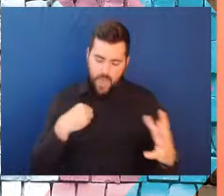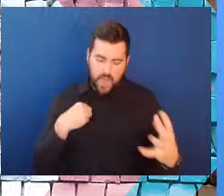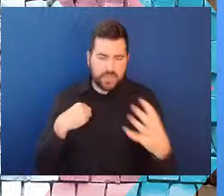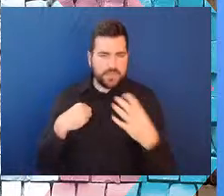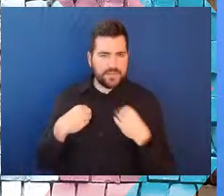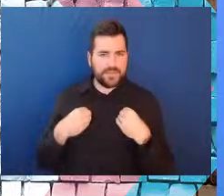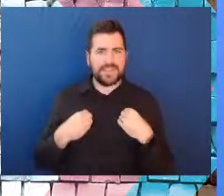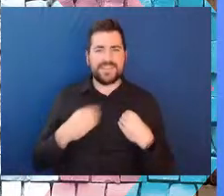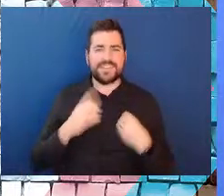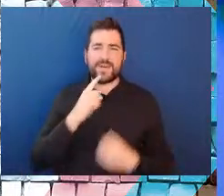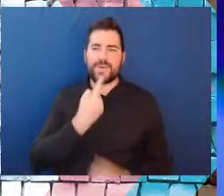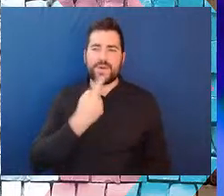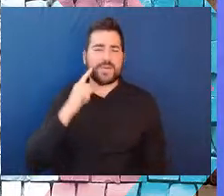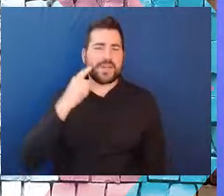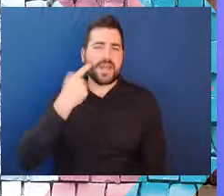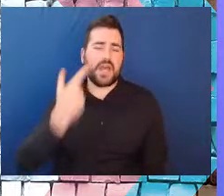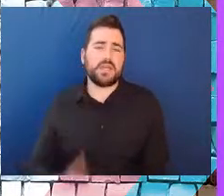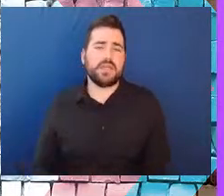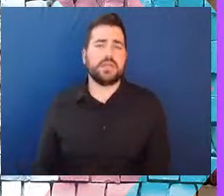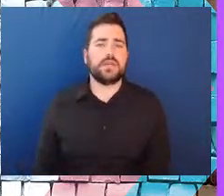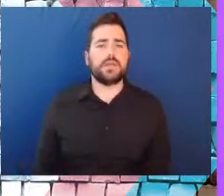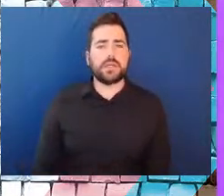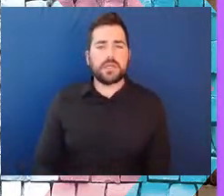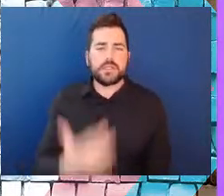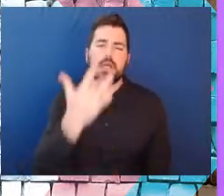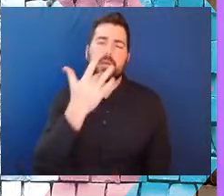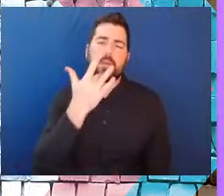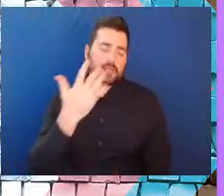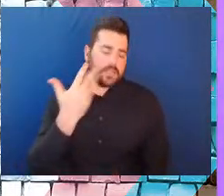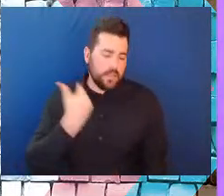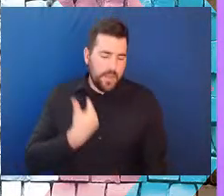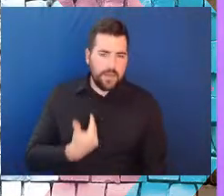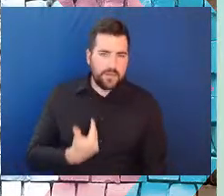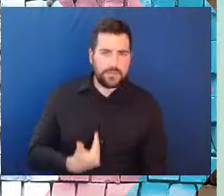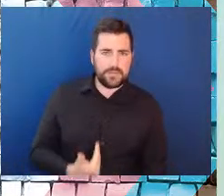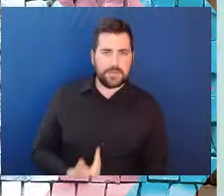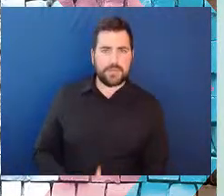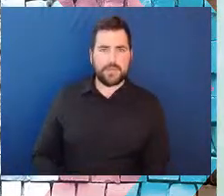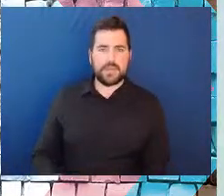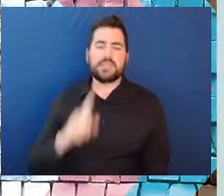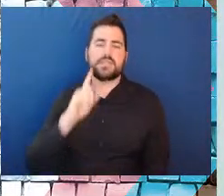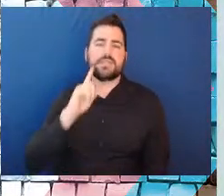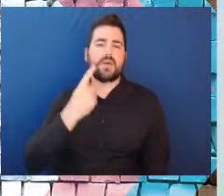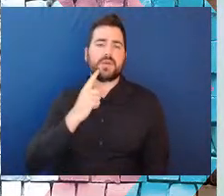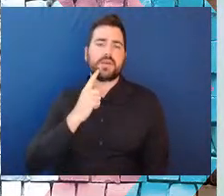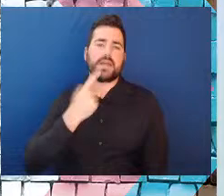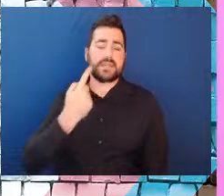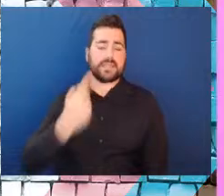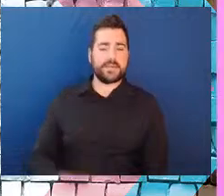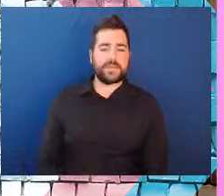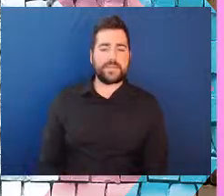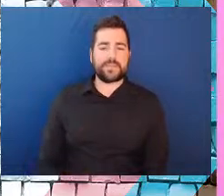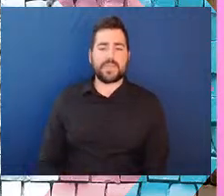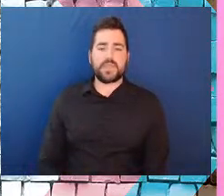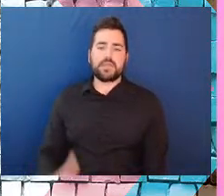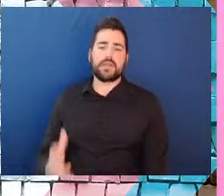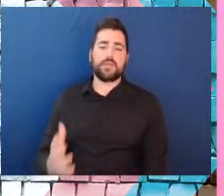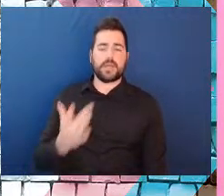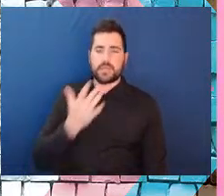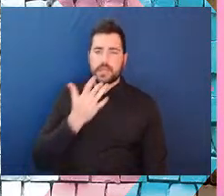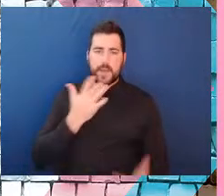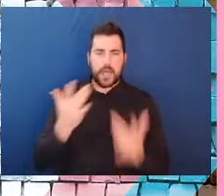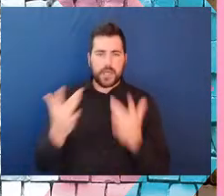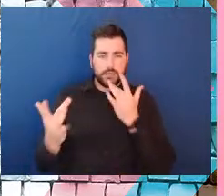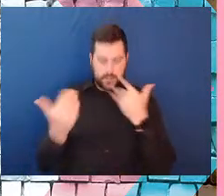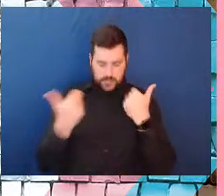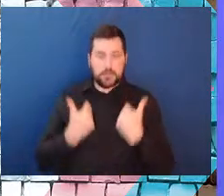bite. So sour candy, take a bite, take a bite. So sour candy, take a bite, take a